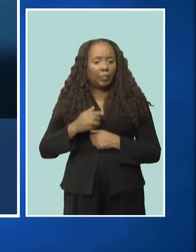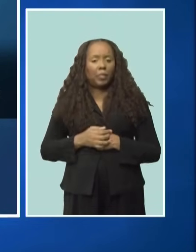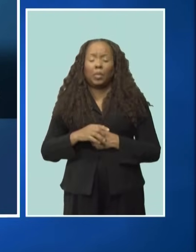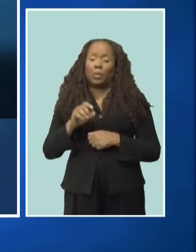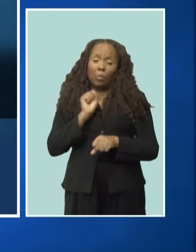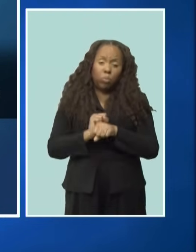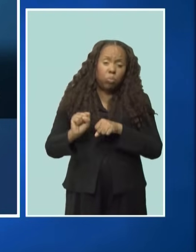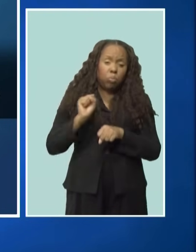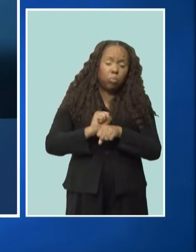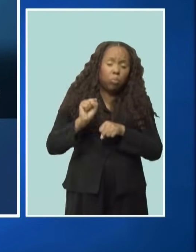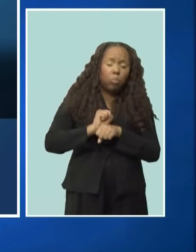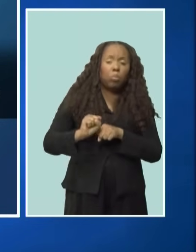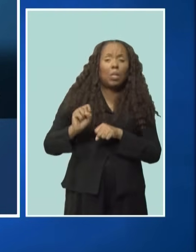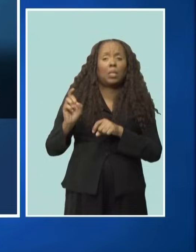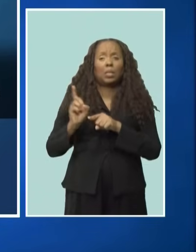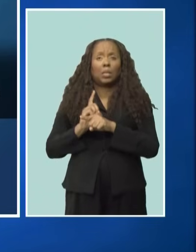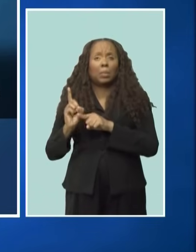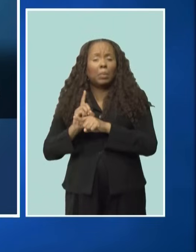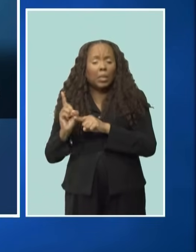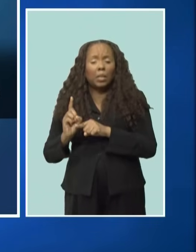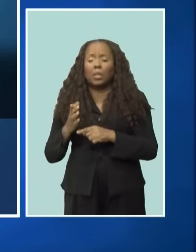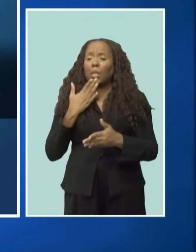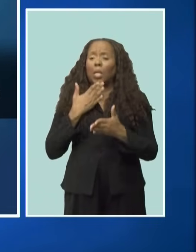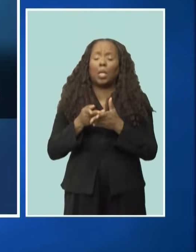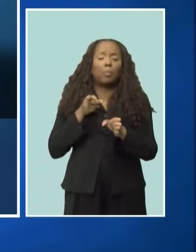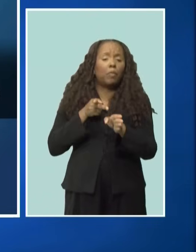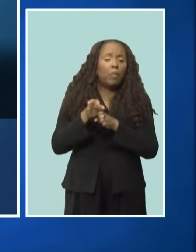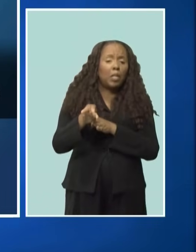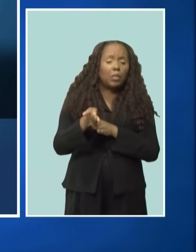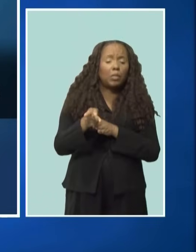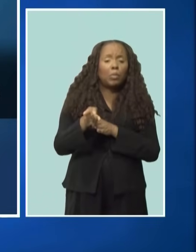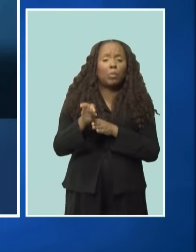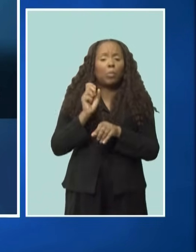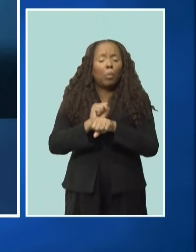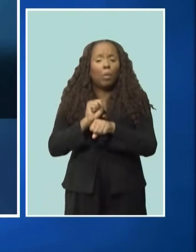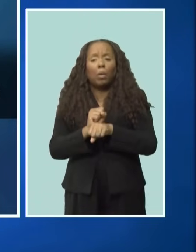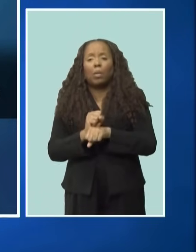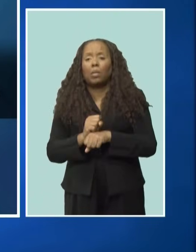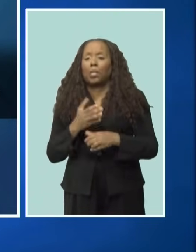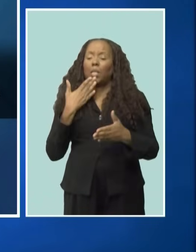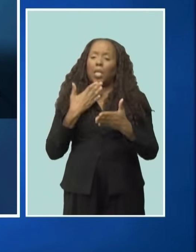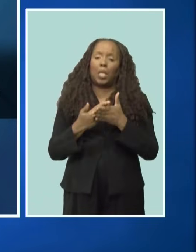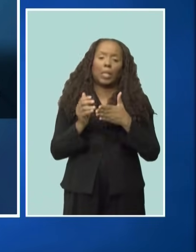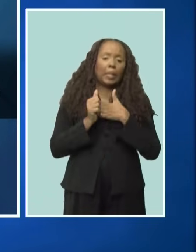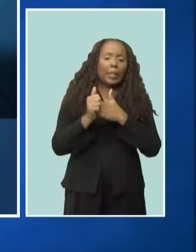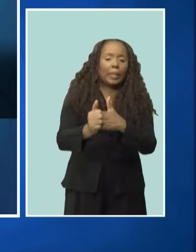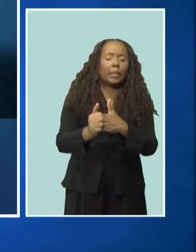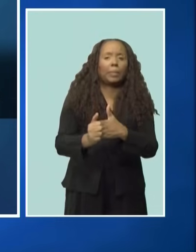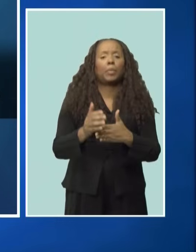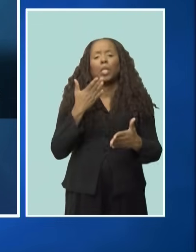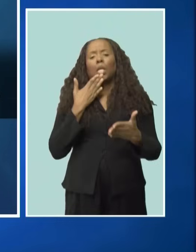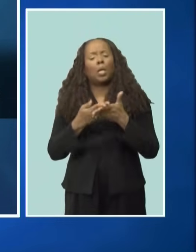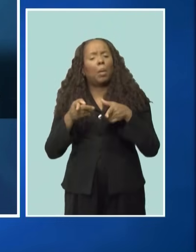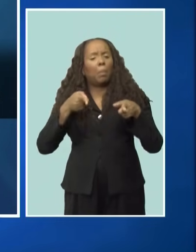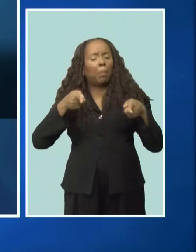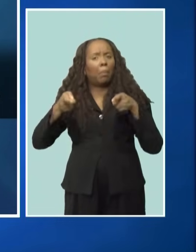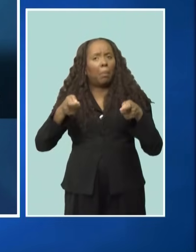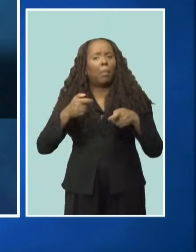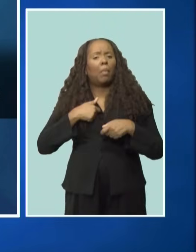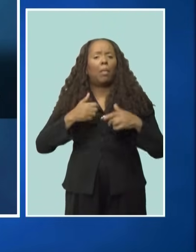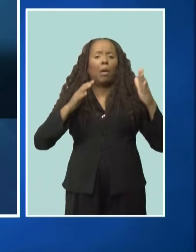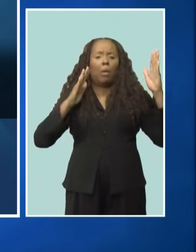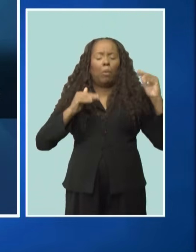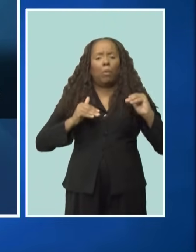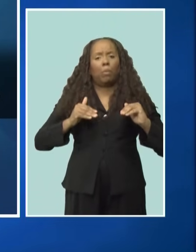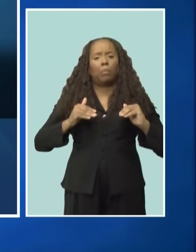discipline. It takes proper professional management and leadership to be able to see these kinds of results. I hope that these continued independent reviews